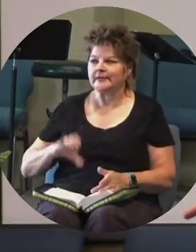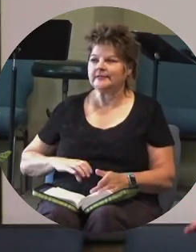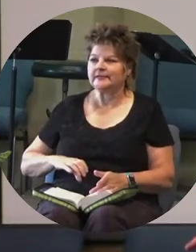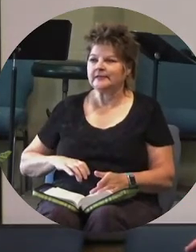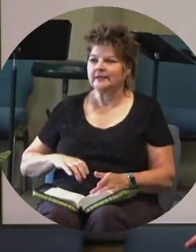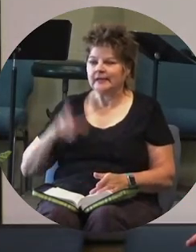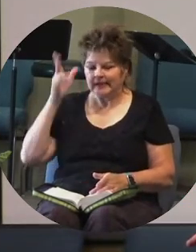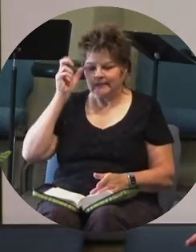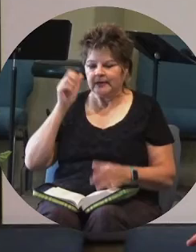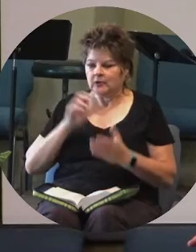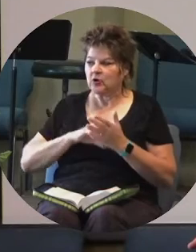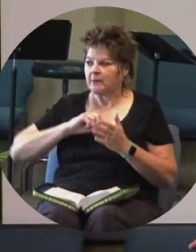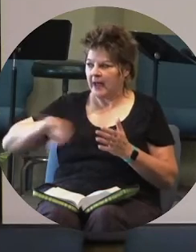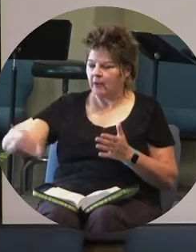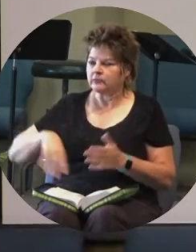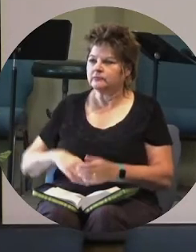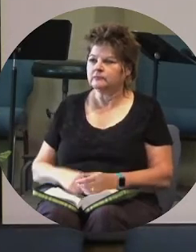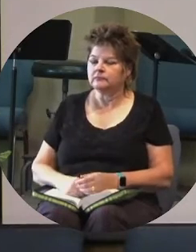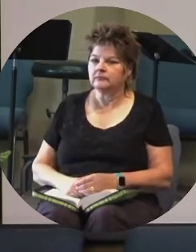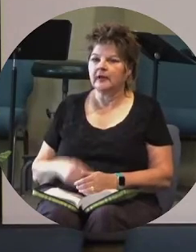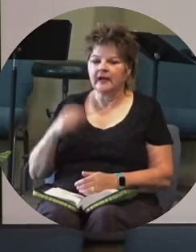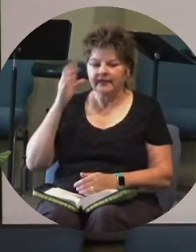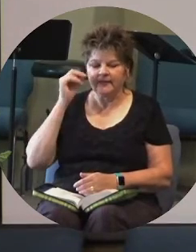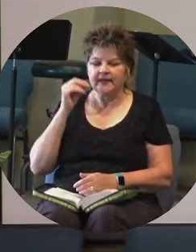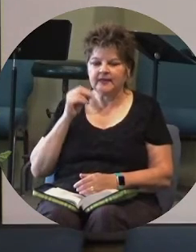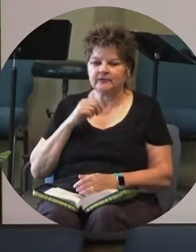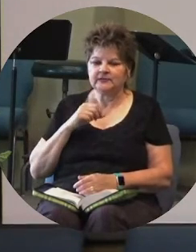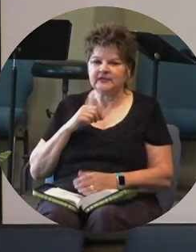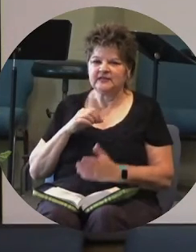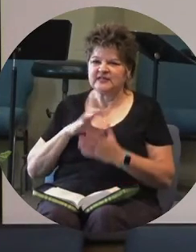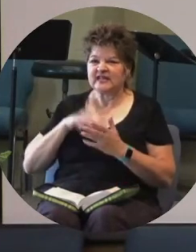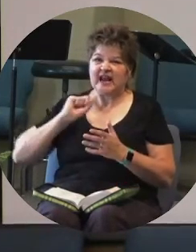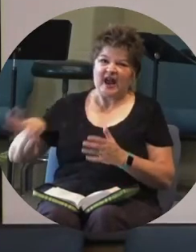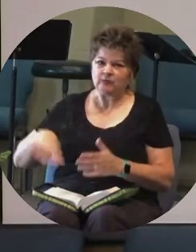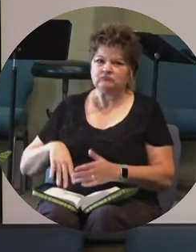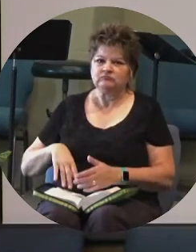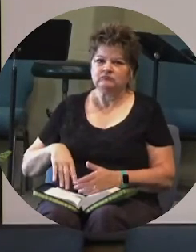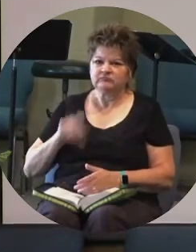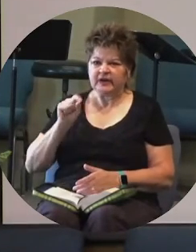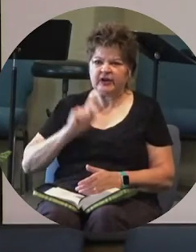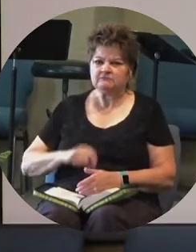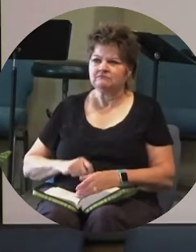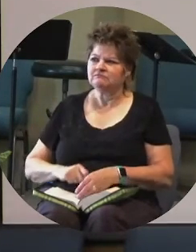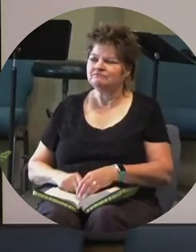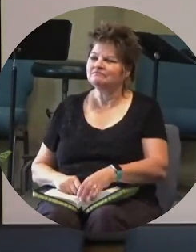out." I think he would have said, "Get out of her."